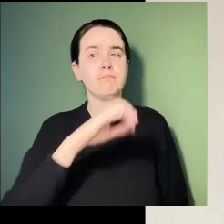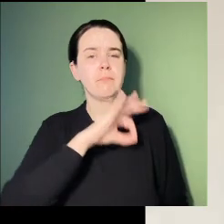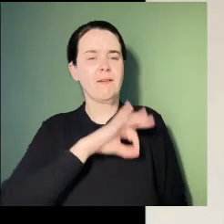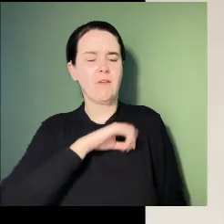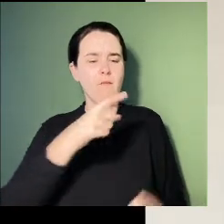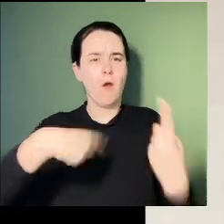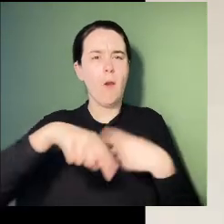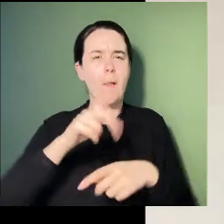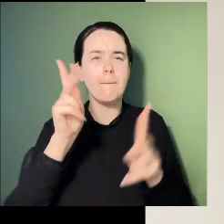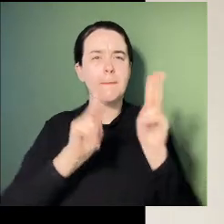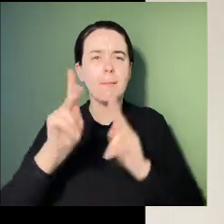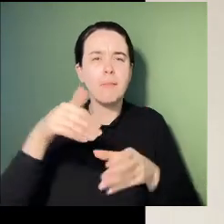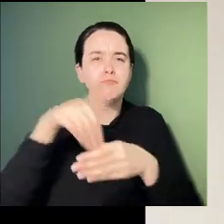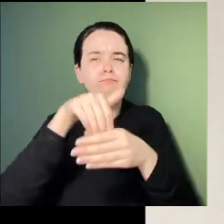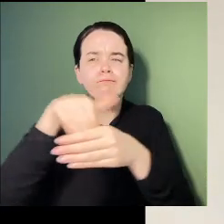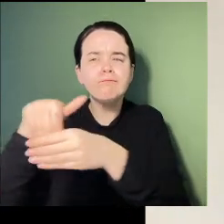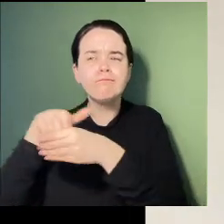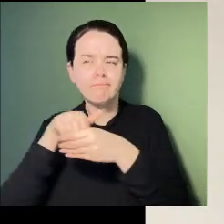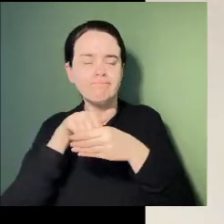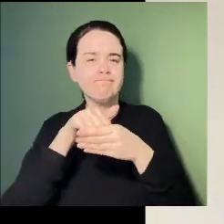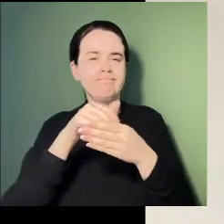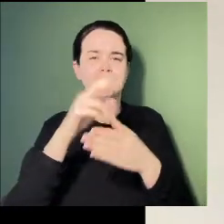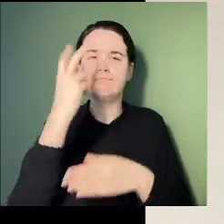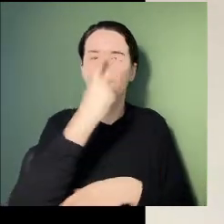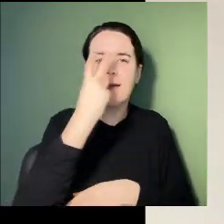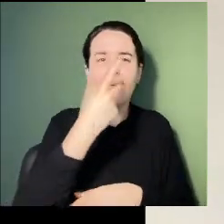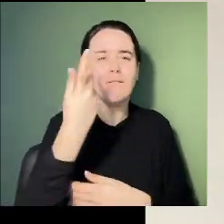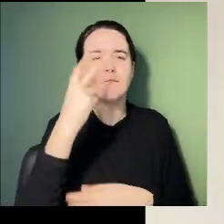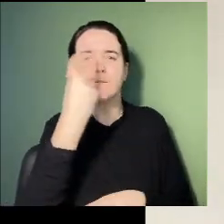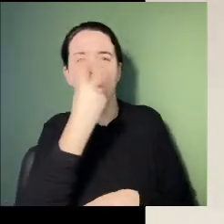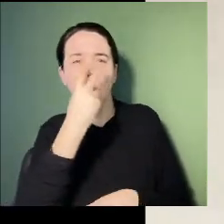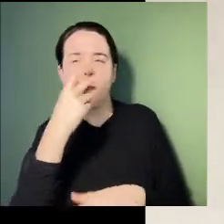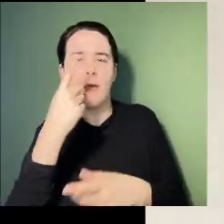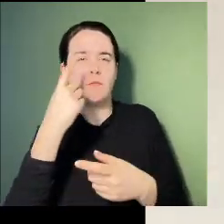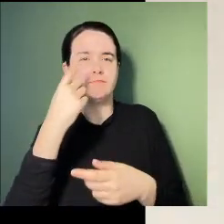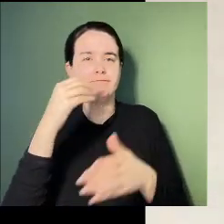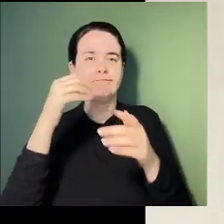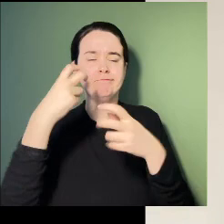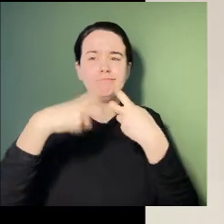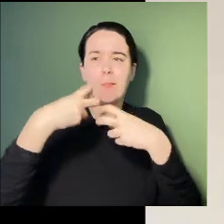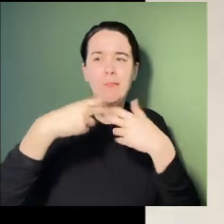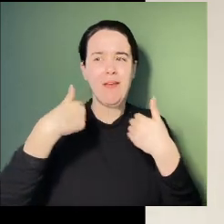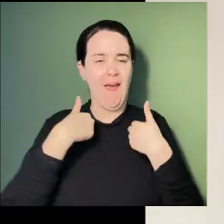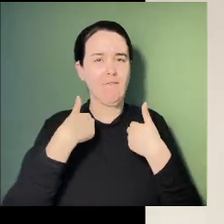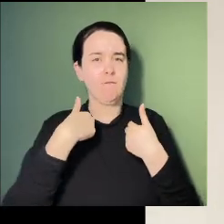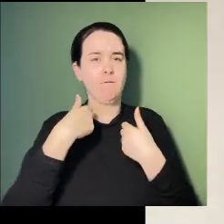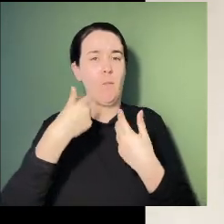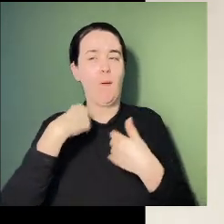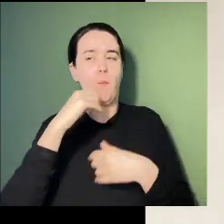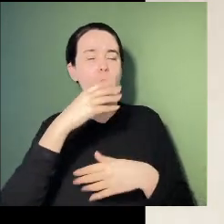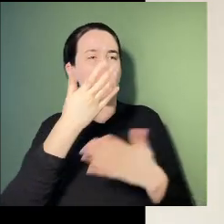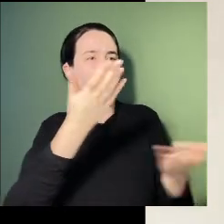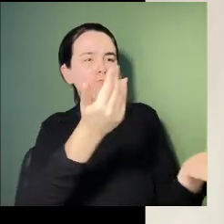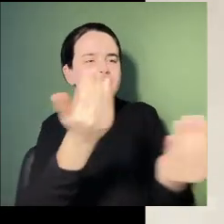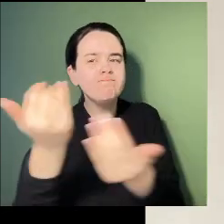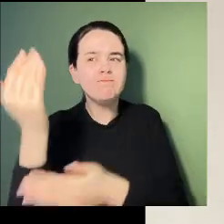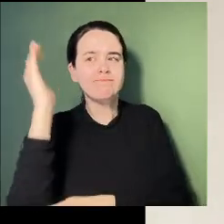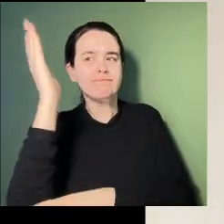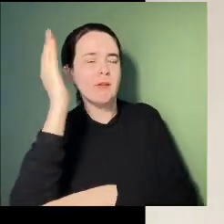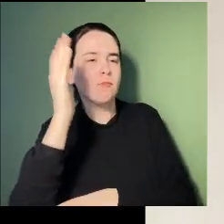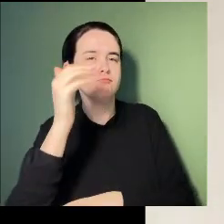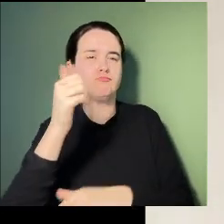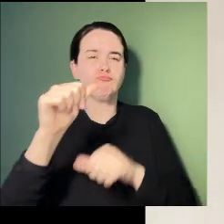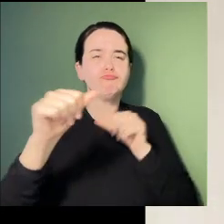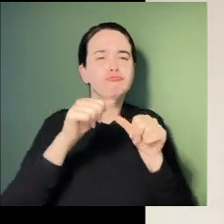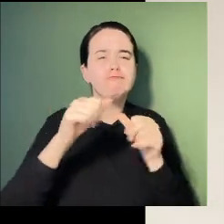For the benefit of all our participants who are blind or have visual impairments, we ask anyone who speaks, all of our speakers, to please begin with